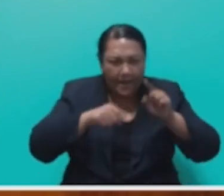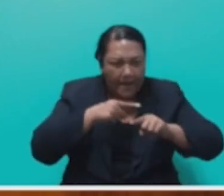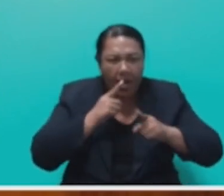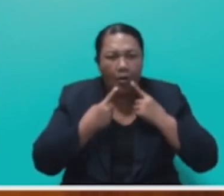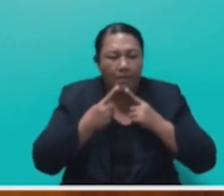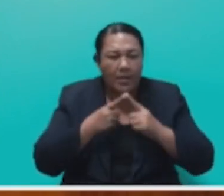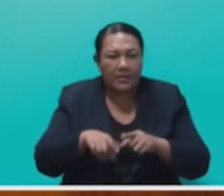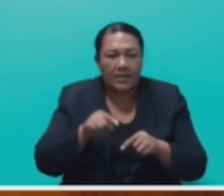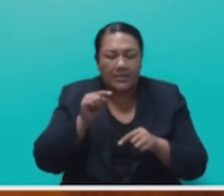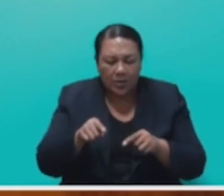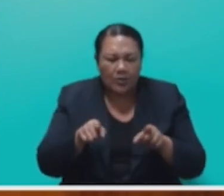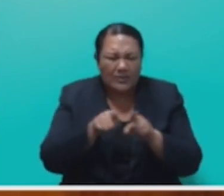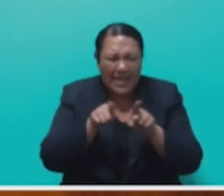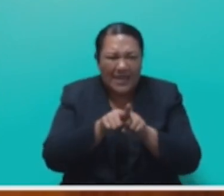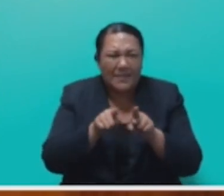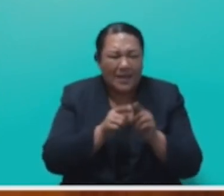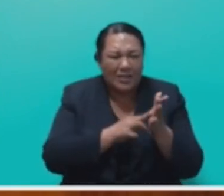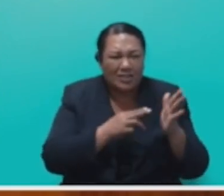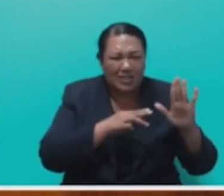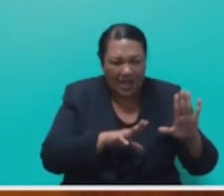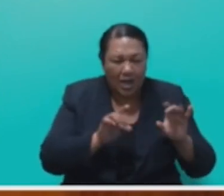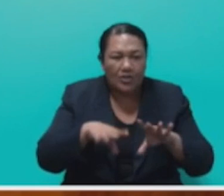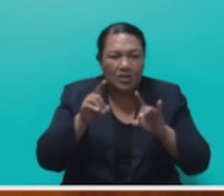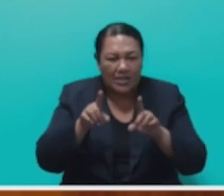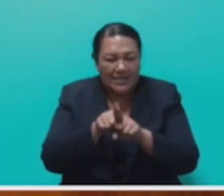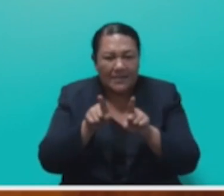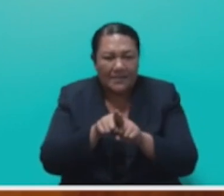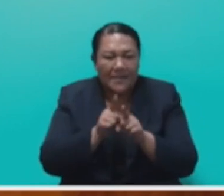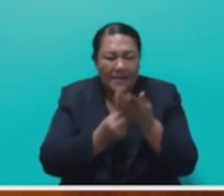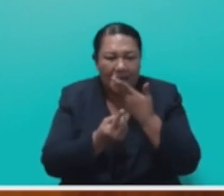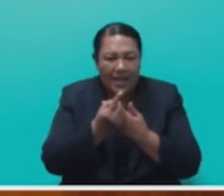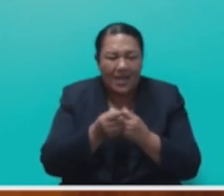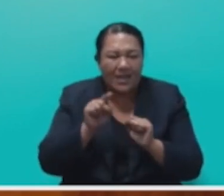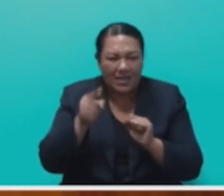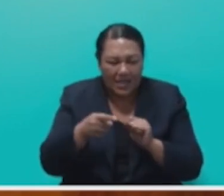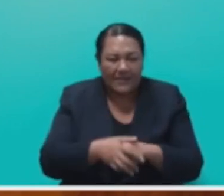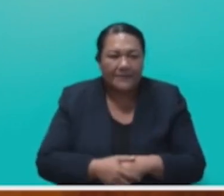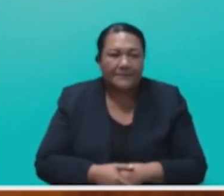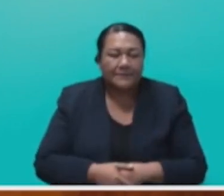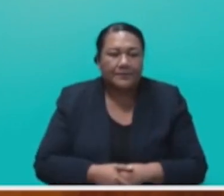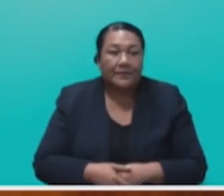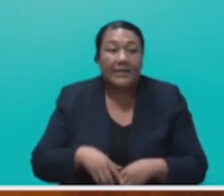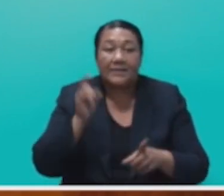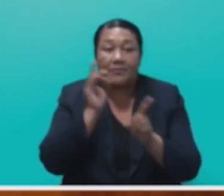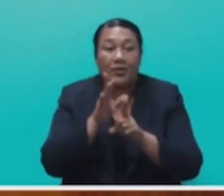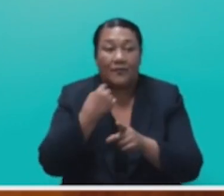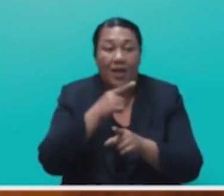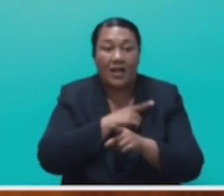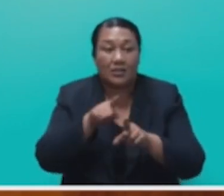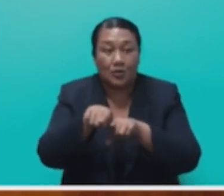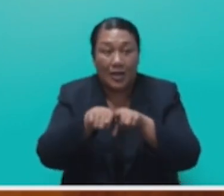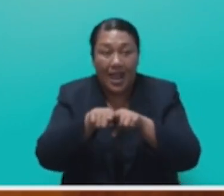there are countries where those principles are constantly under threat due to various factors. It is important for us to learn from the successes